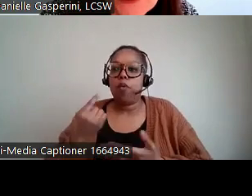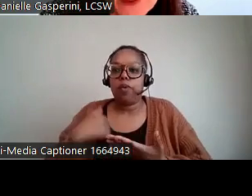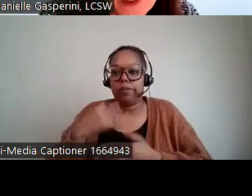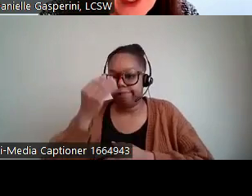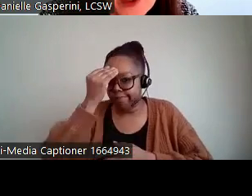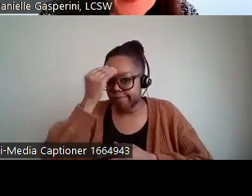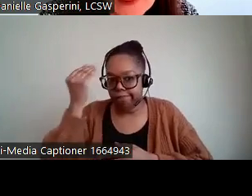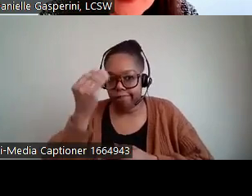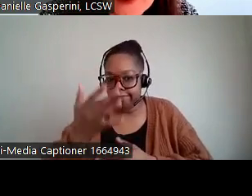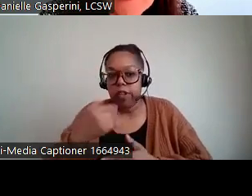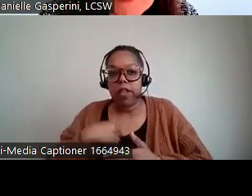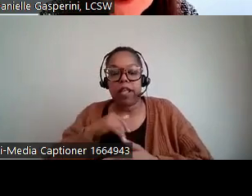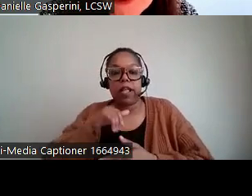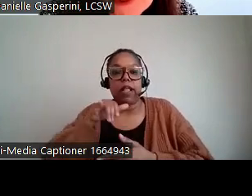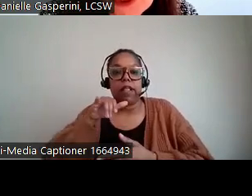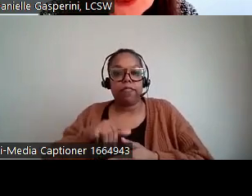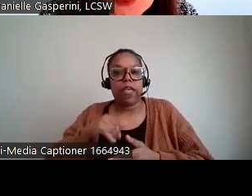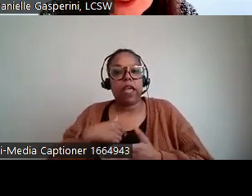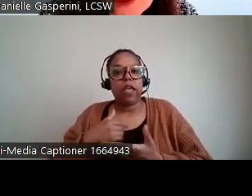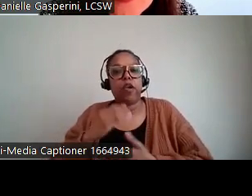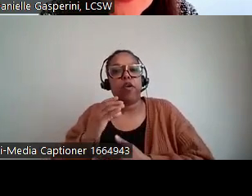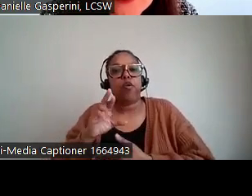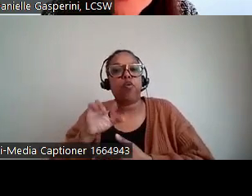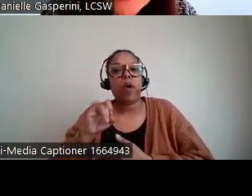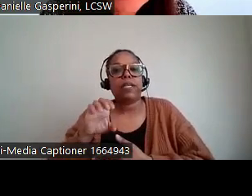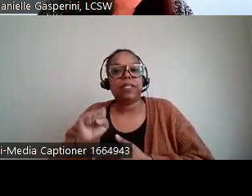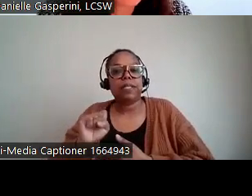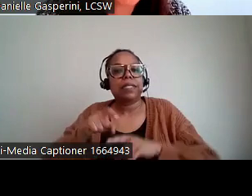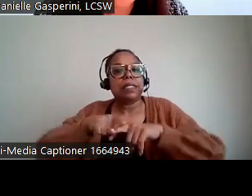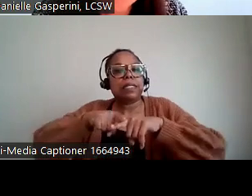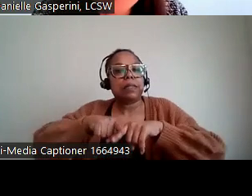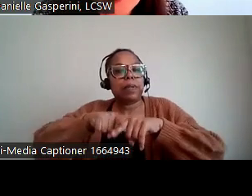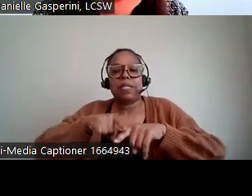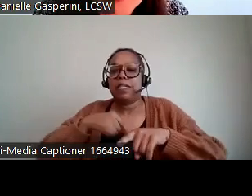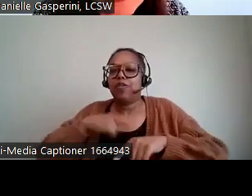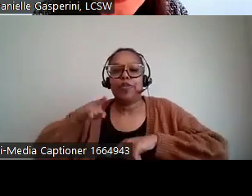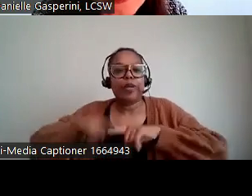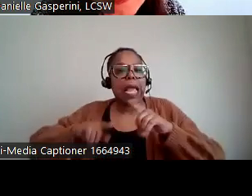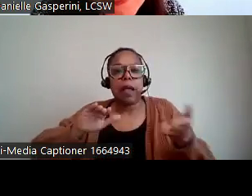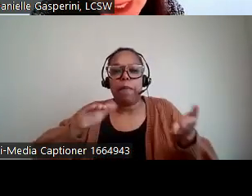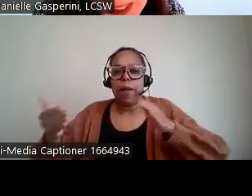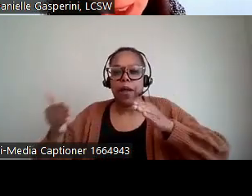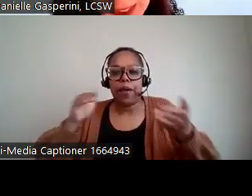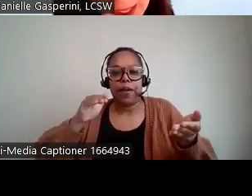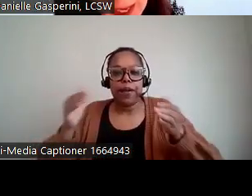subjective, and that families don't need to compare their experiences with others.